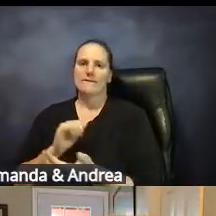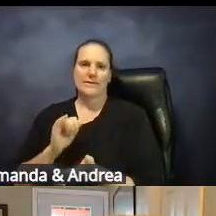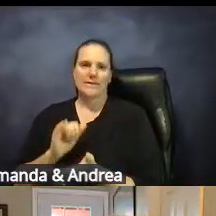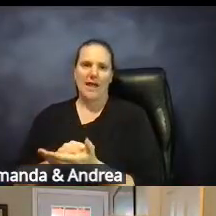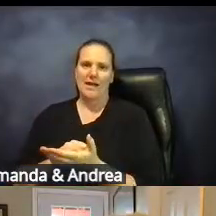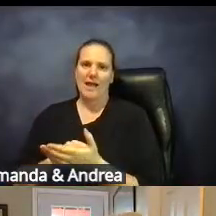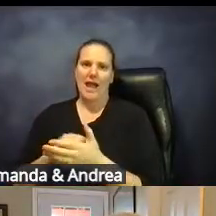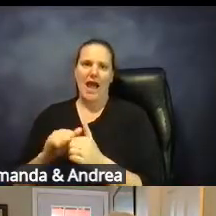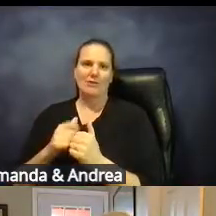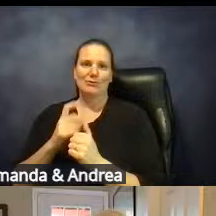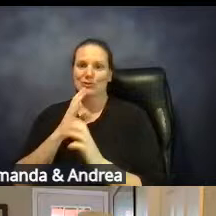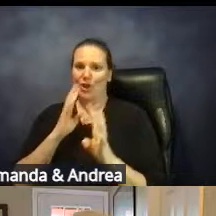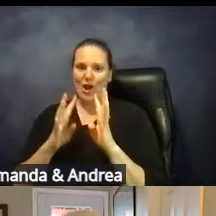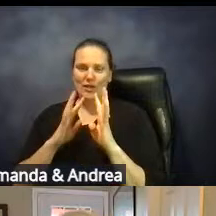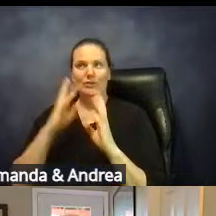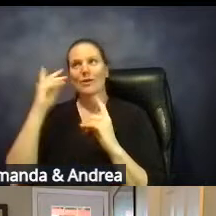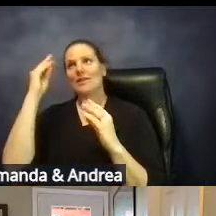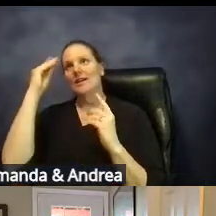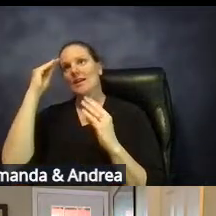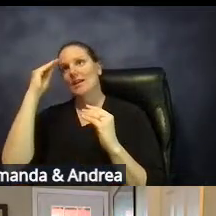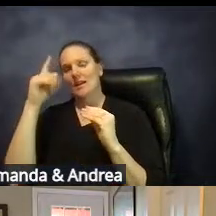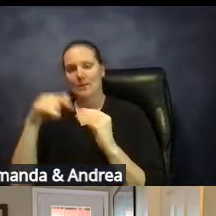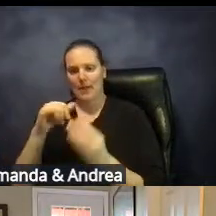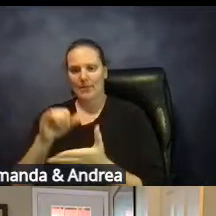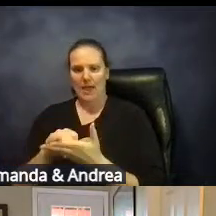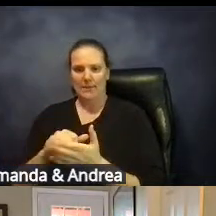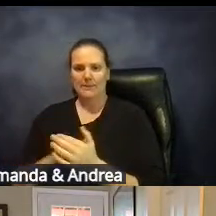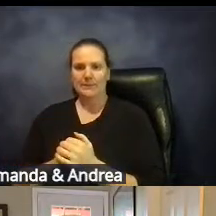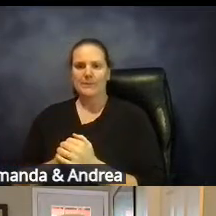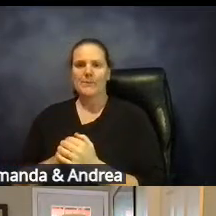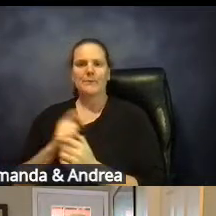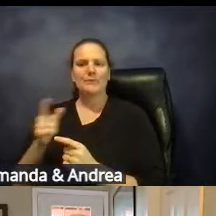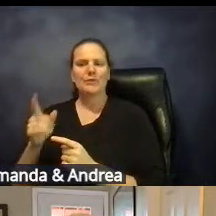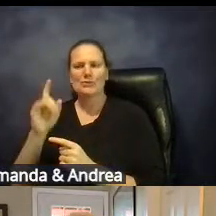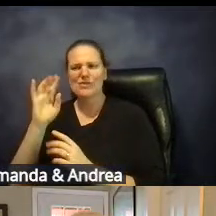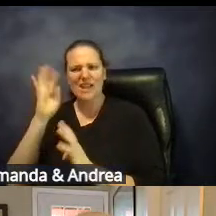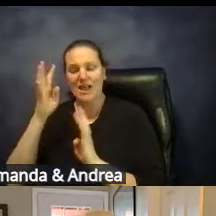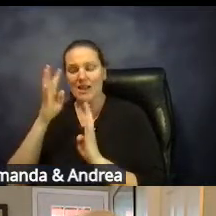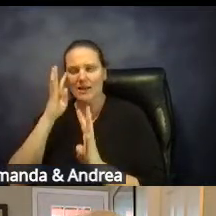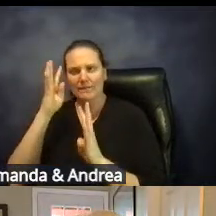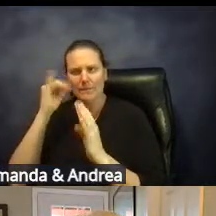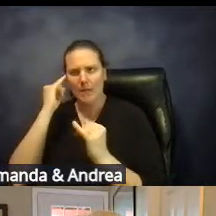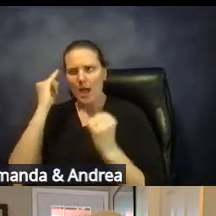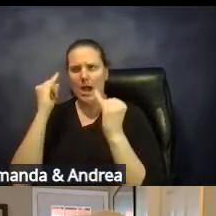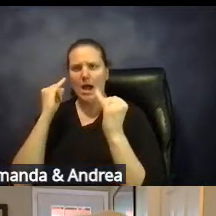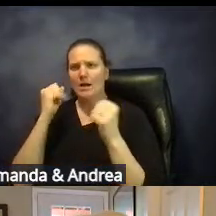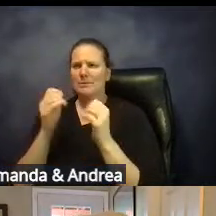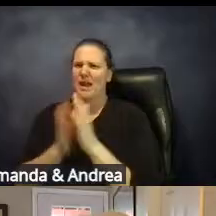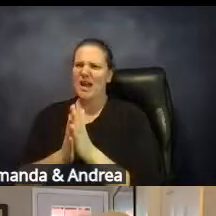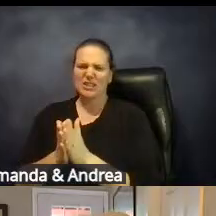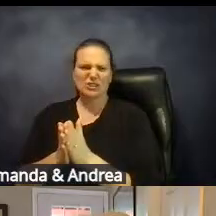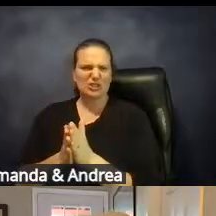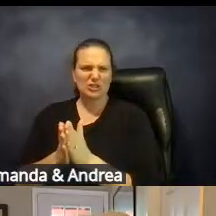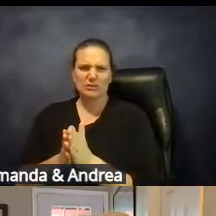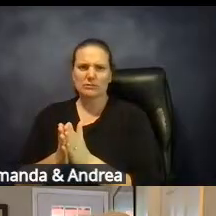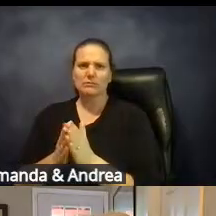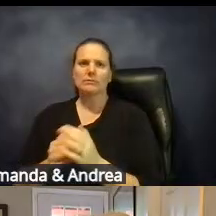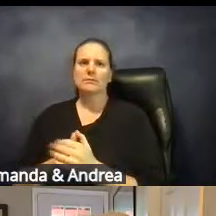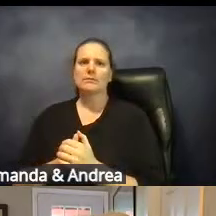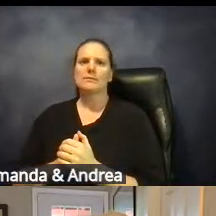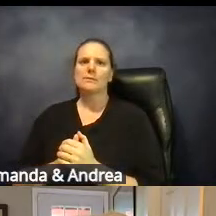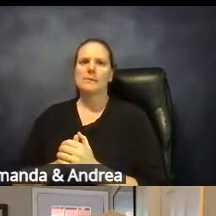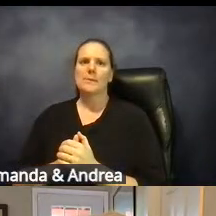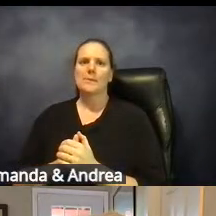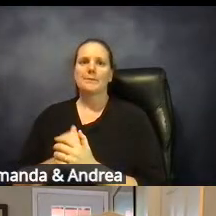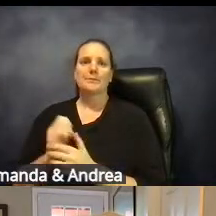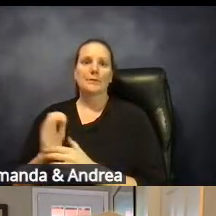way that you're talking and thinking about it, because they're creative minds and very passionate about